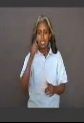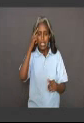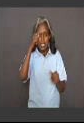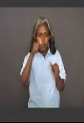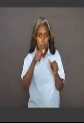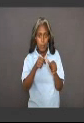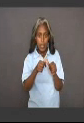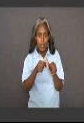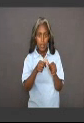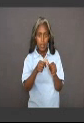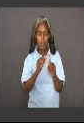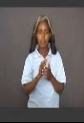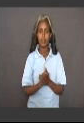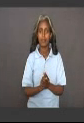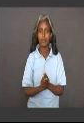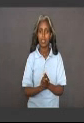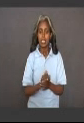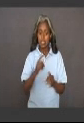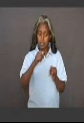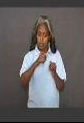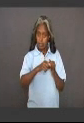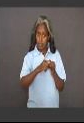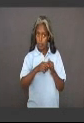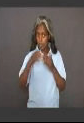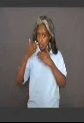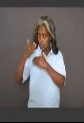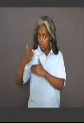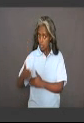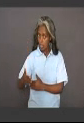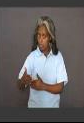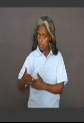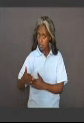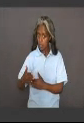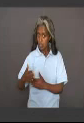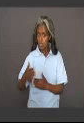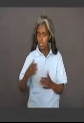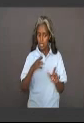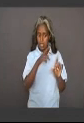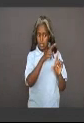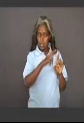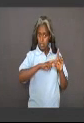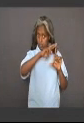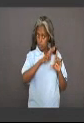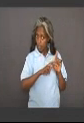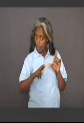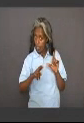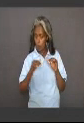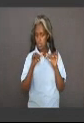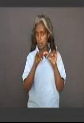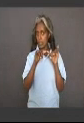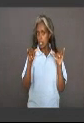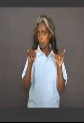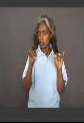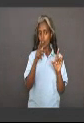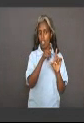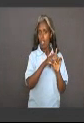Remember, the terminal side is the ray where the measurement of an